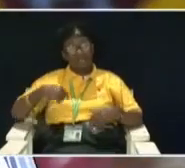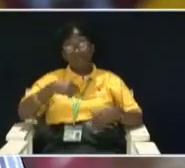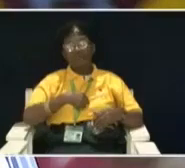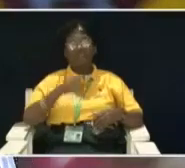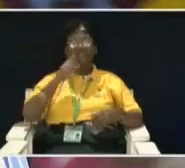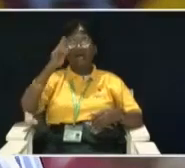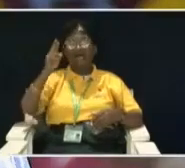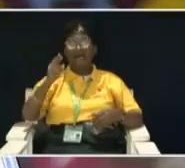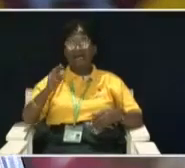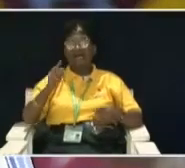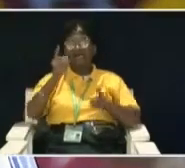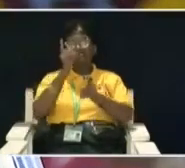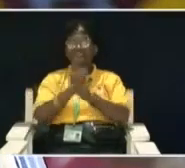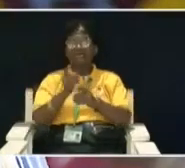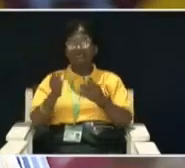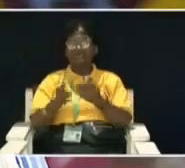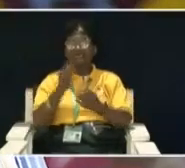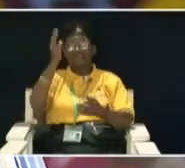the Bible says.